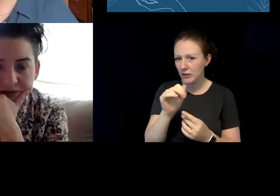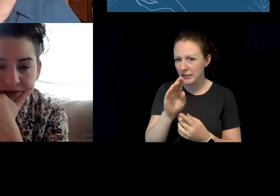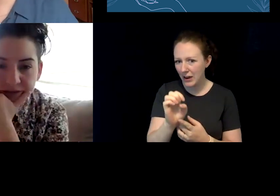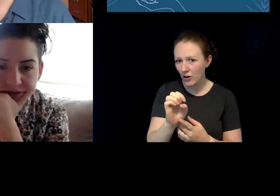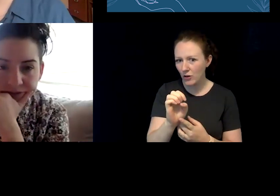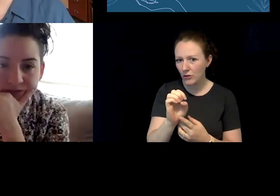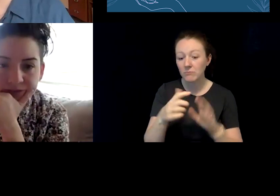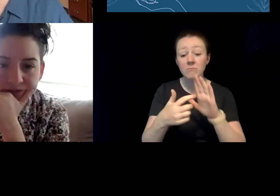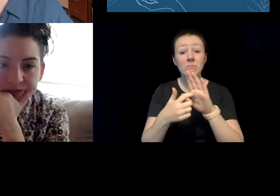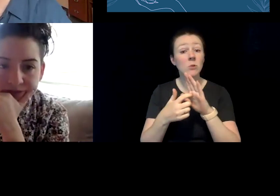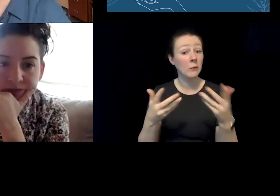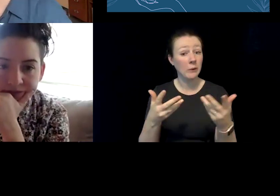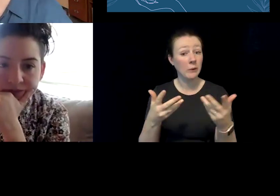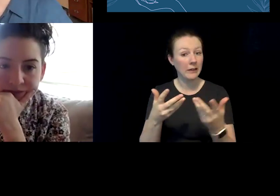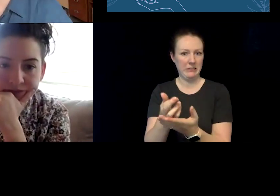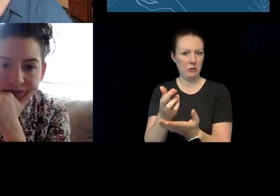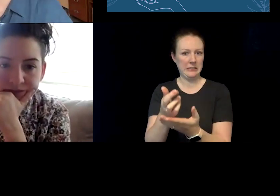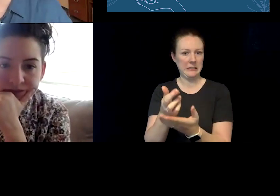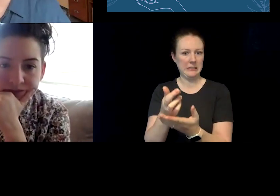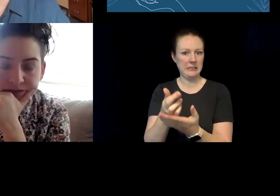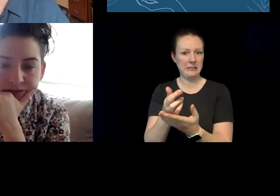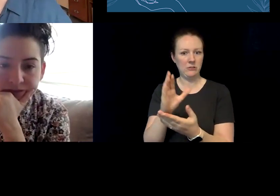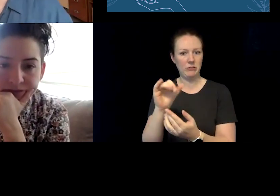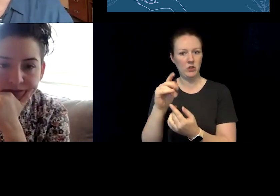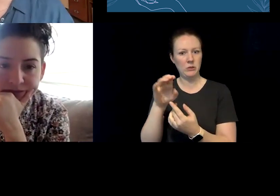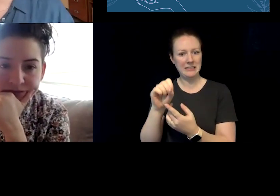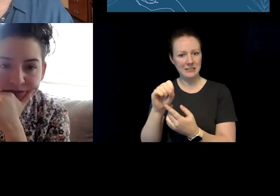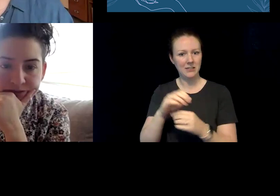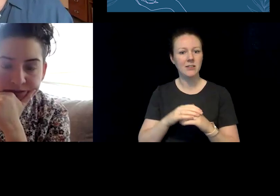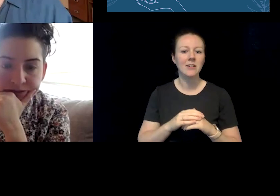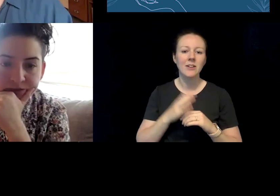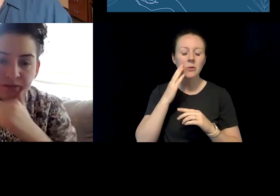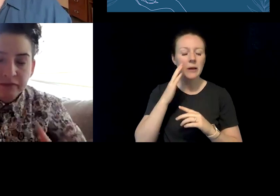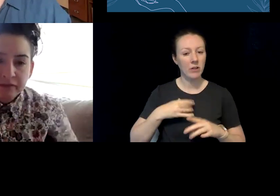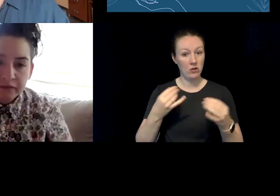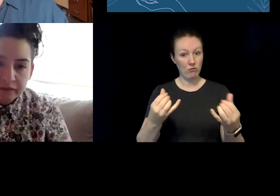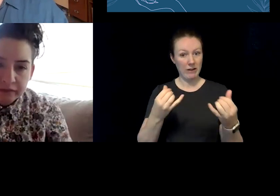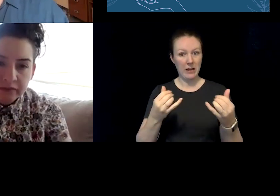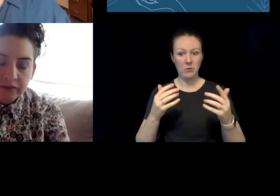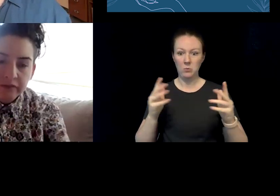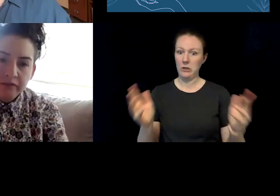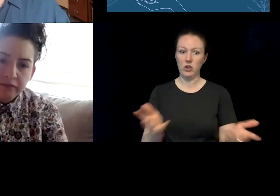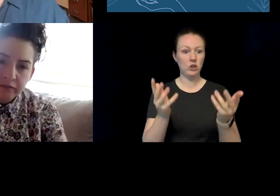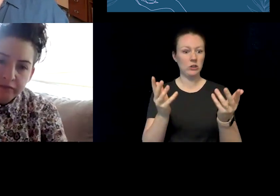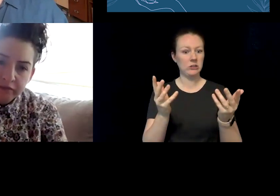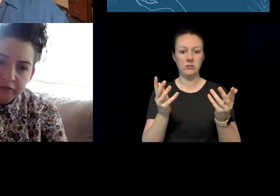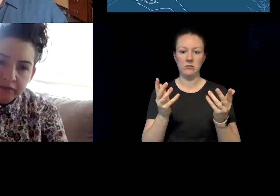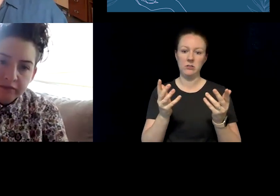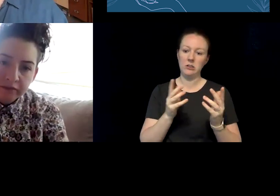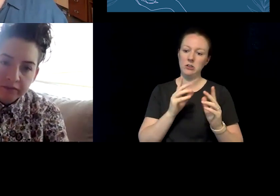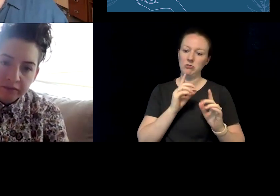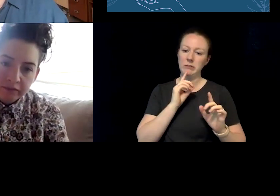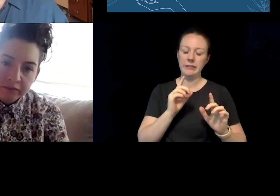needs resources. It needs to be resourced for it to happen. I think a lot of the times we're encouraged right now in 2024, especially to